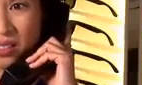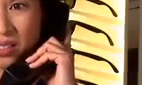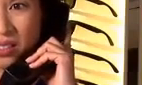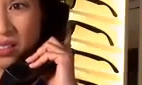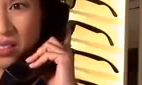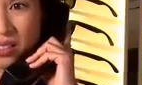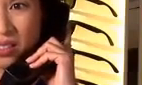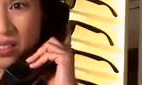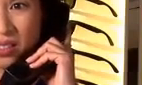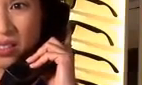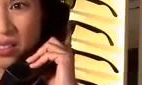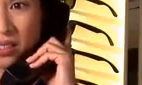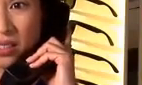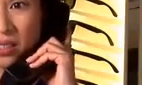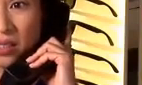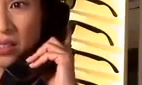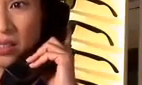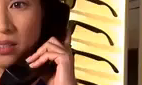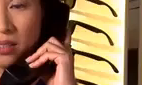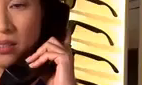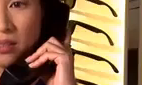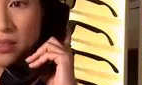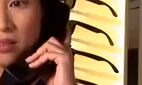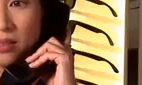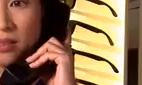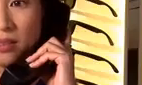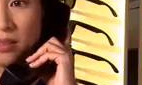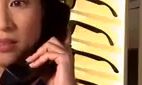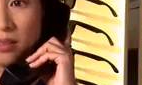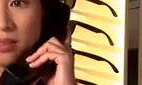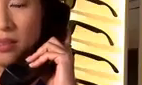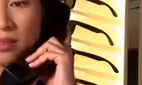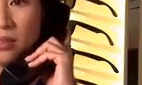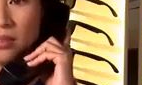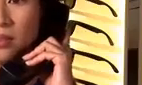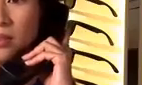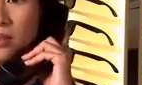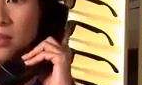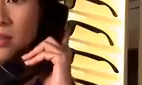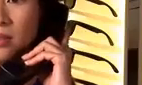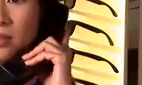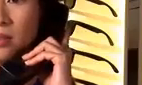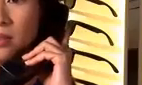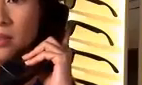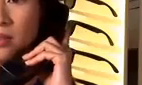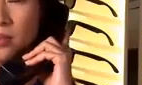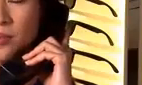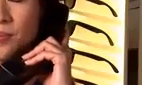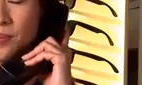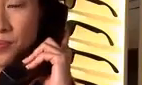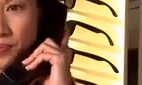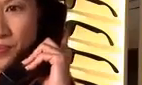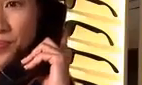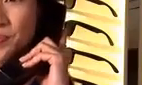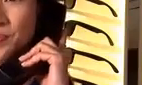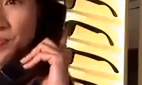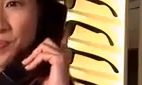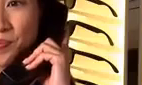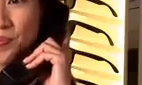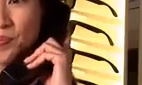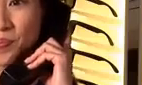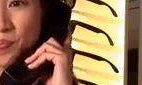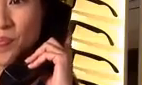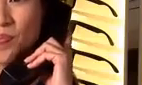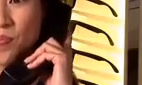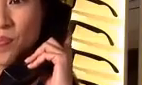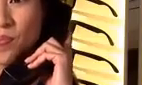here's what we can do. We're only open until 5, but let me transfer you to Ron Montrose. He's one of our appraisers. He can meet with you over the lunch